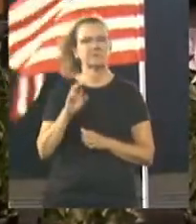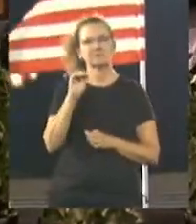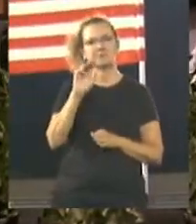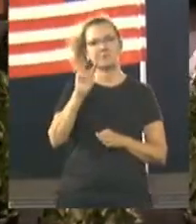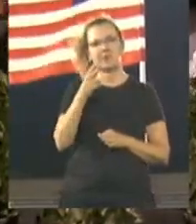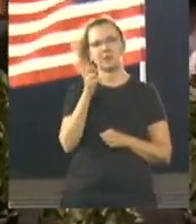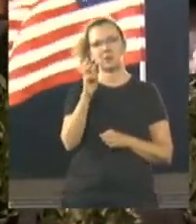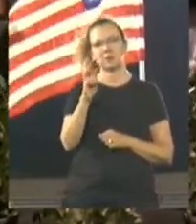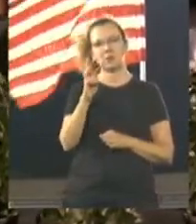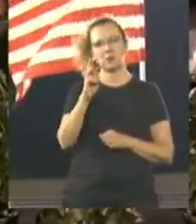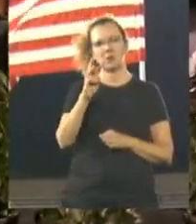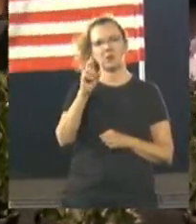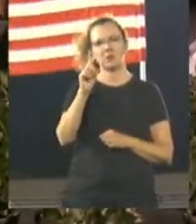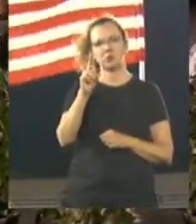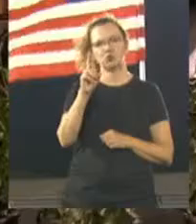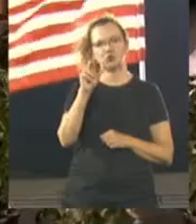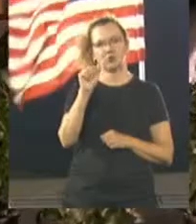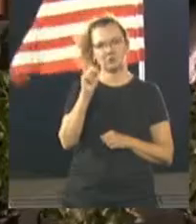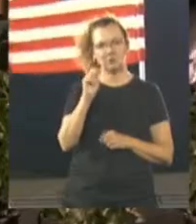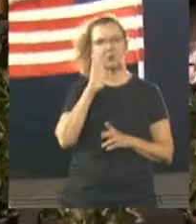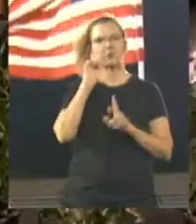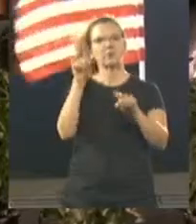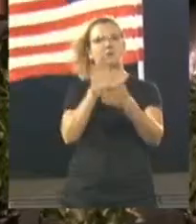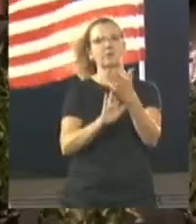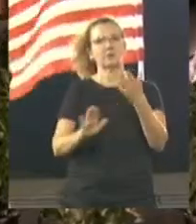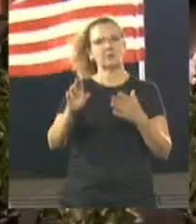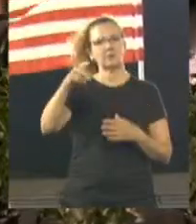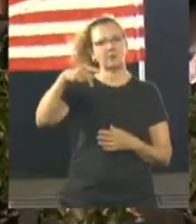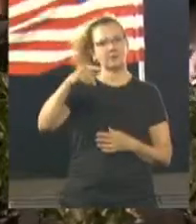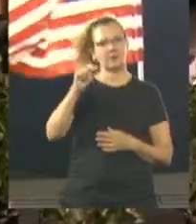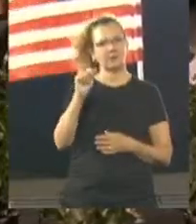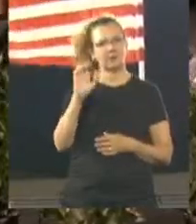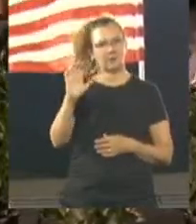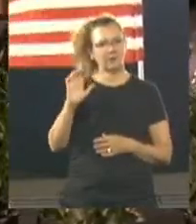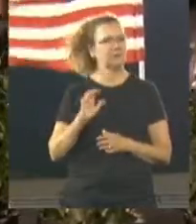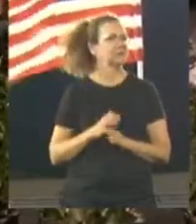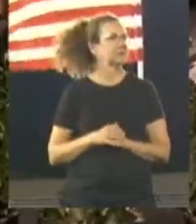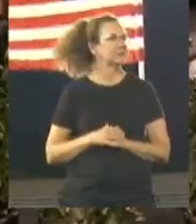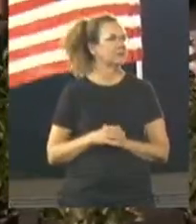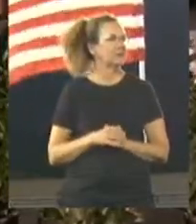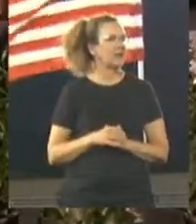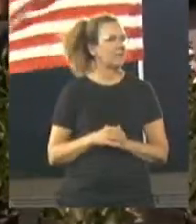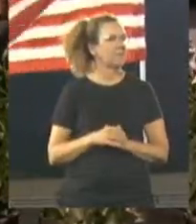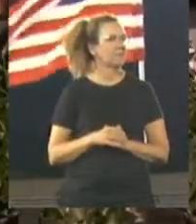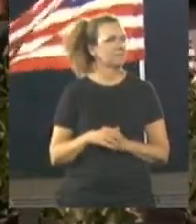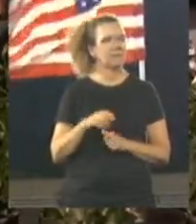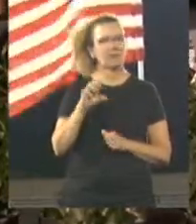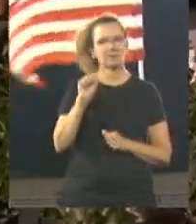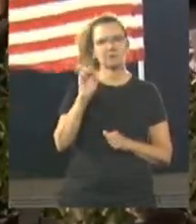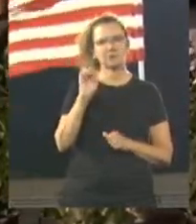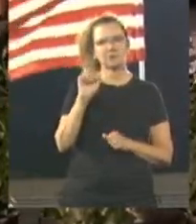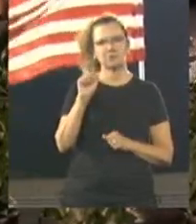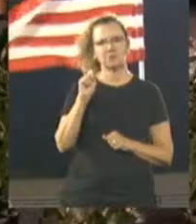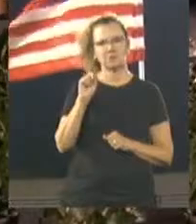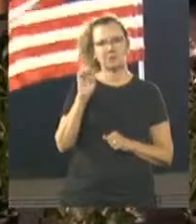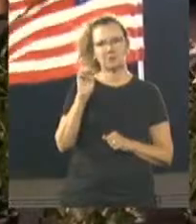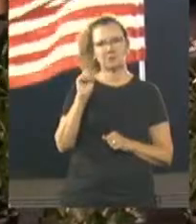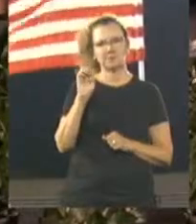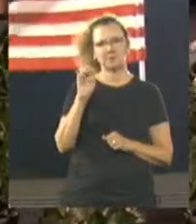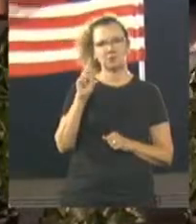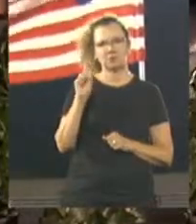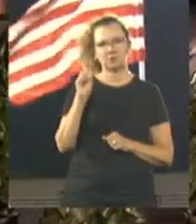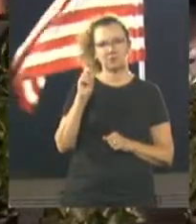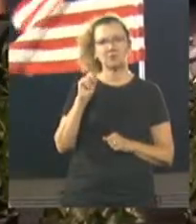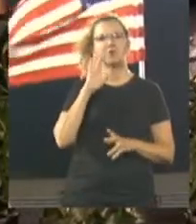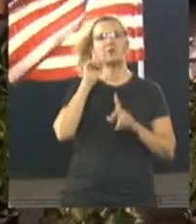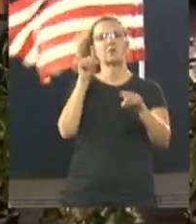Matthew I. Duran will be attending Palo Alto College. Sean Emerson will be